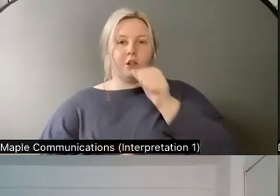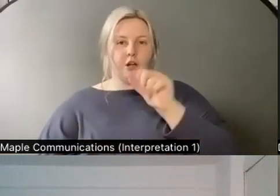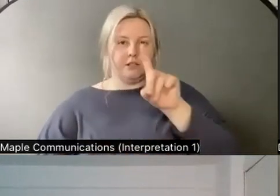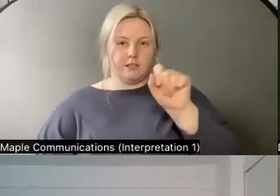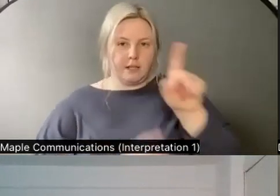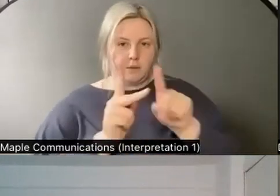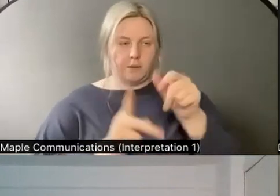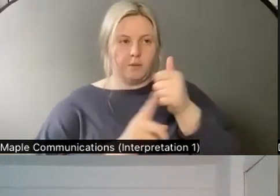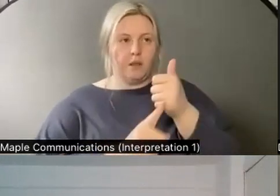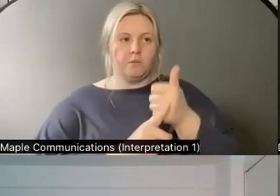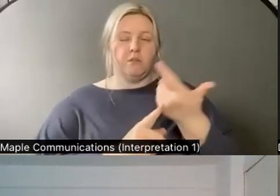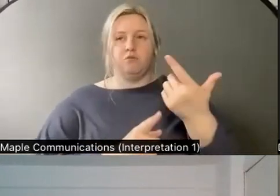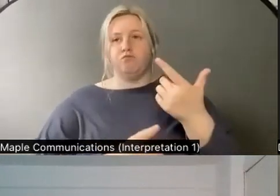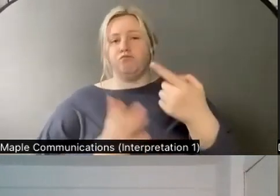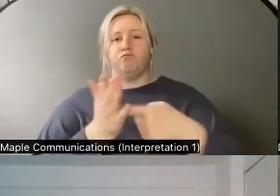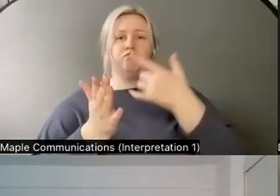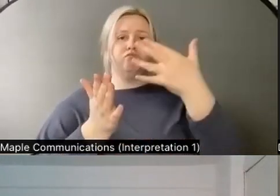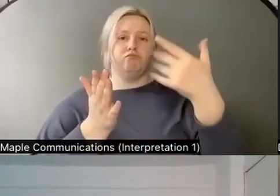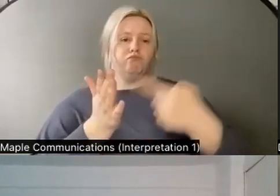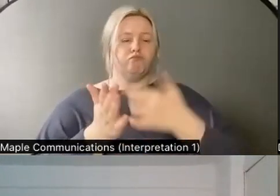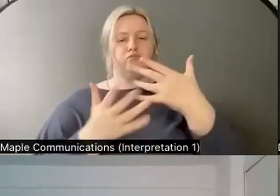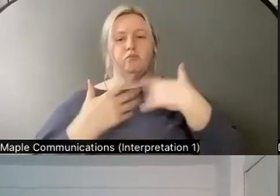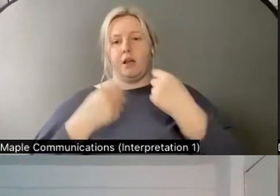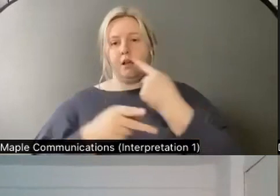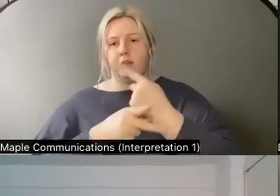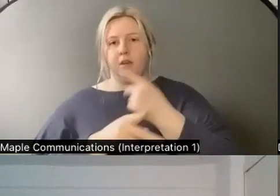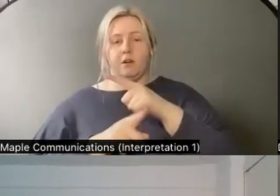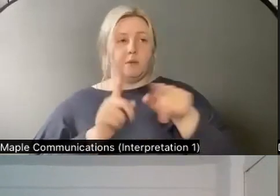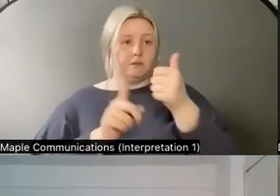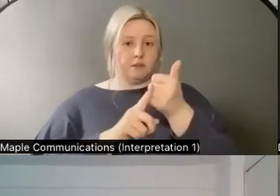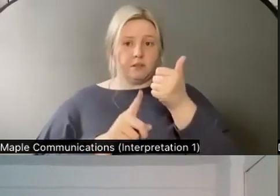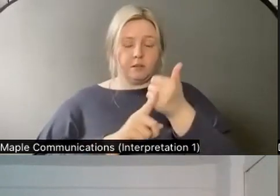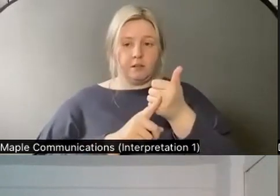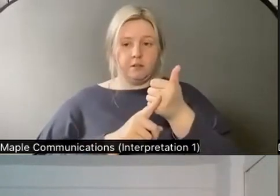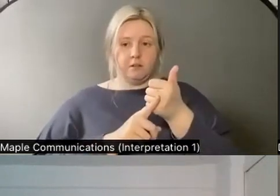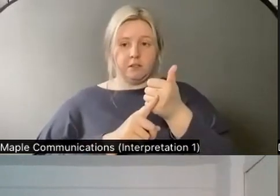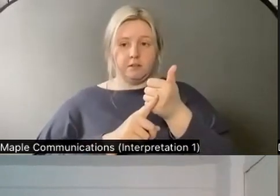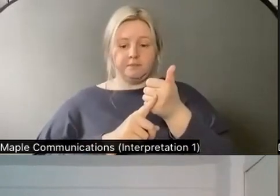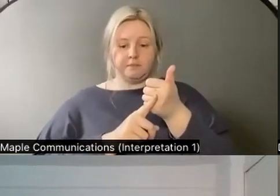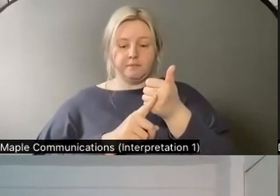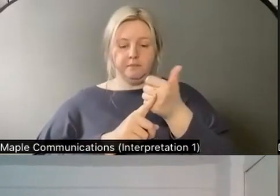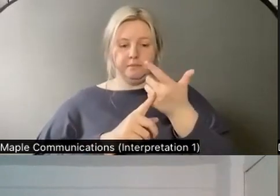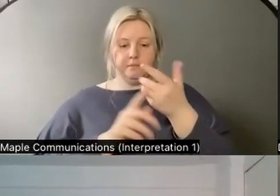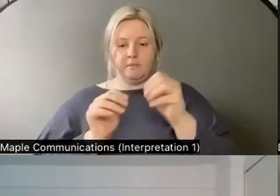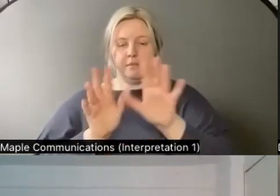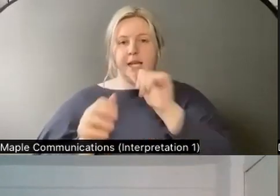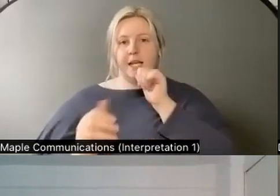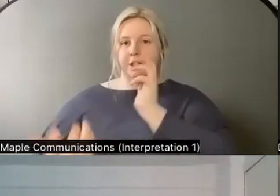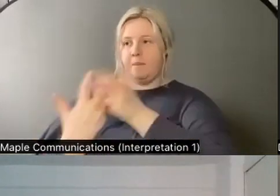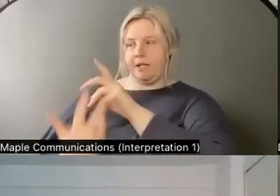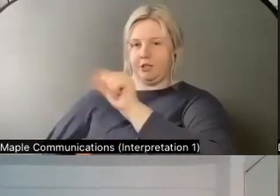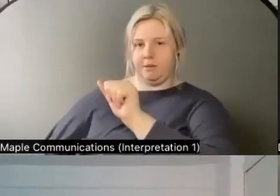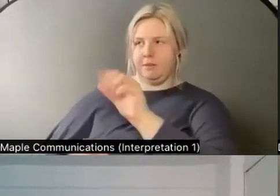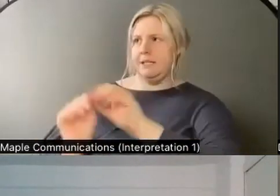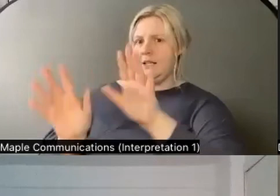health care, but who certainly are never going to be able to be it's very clear that it's not for disabled folks. Like my doctor's